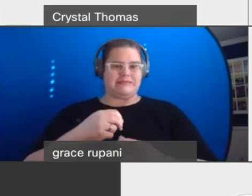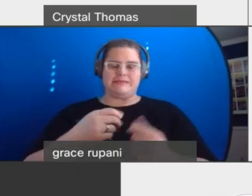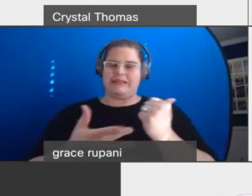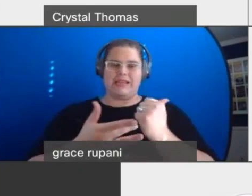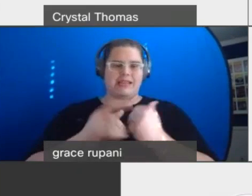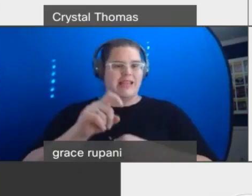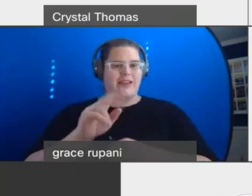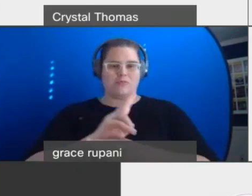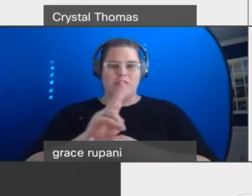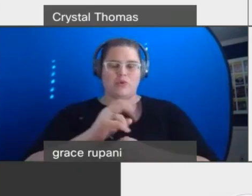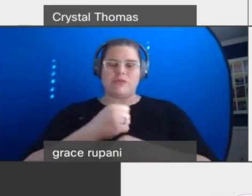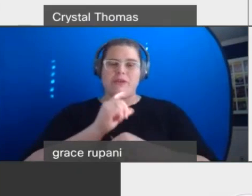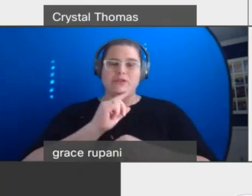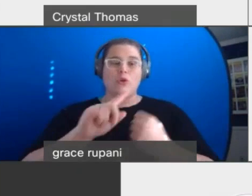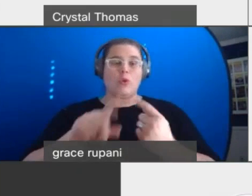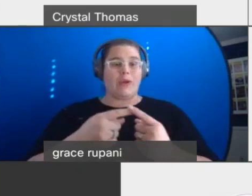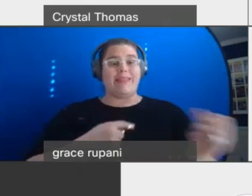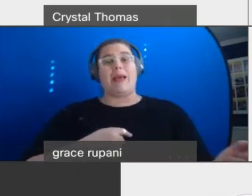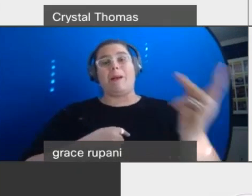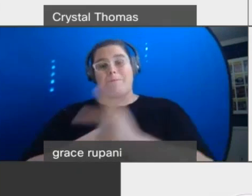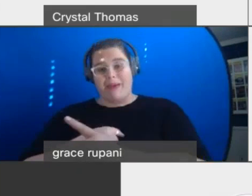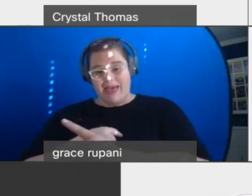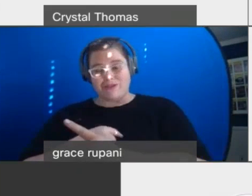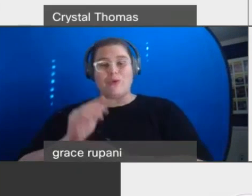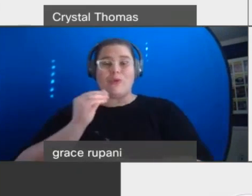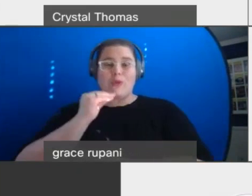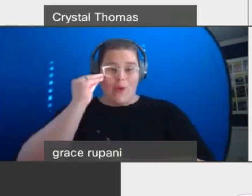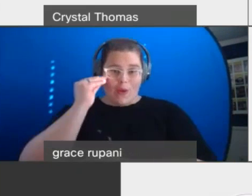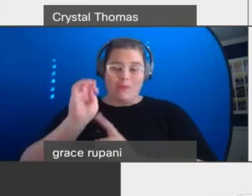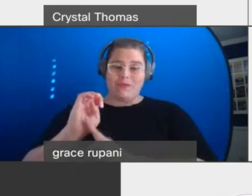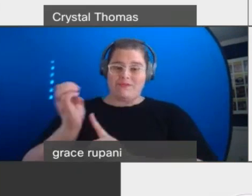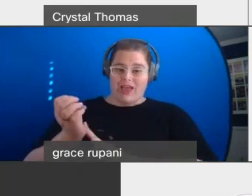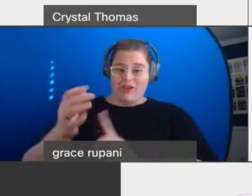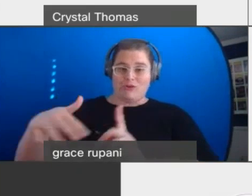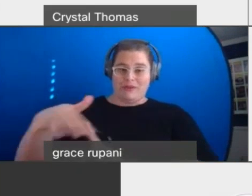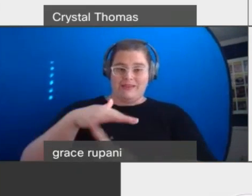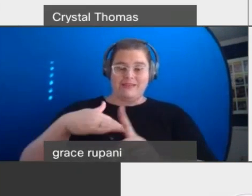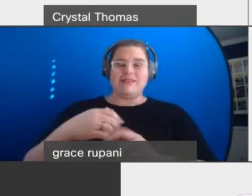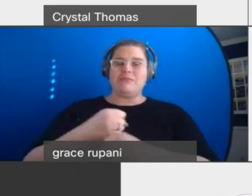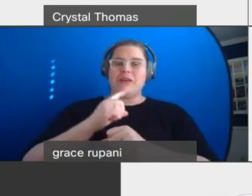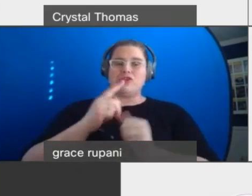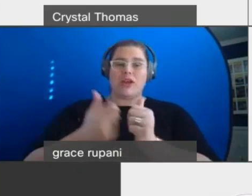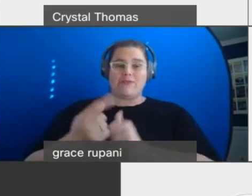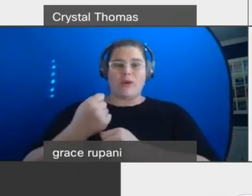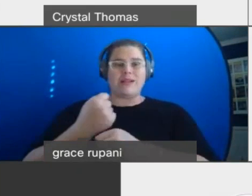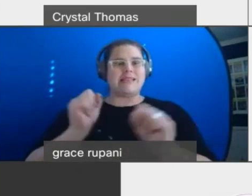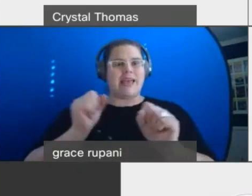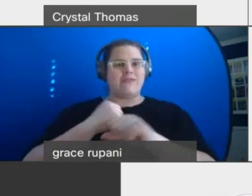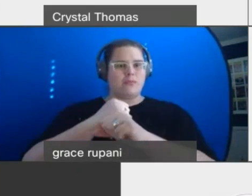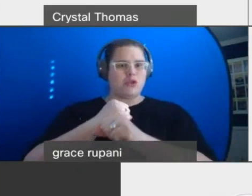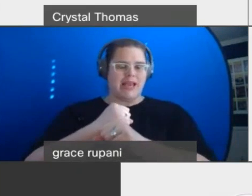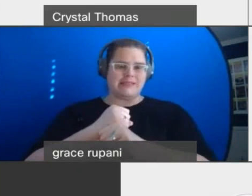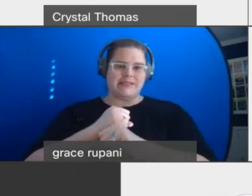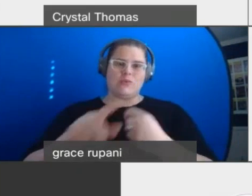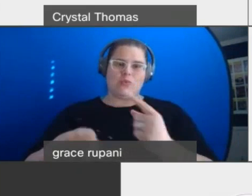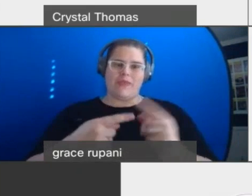that individual returns to their home, that everyone is safe and protected. And so I think the best thing